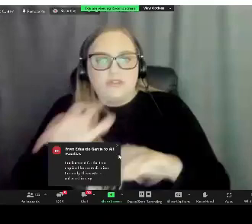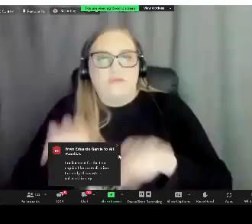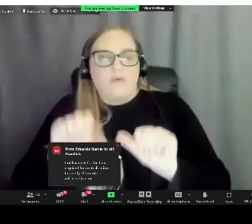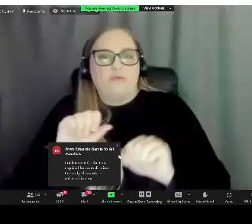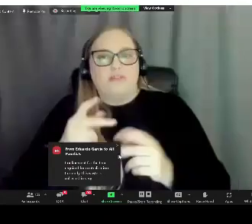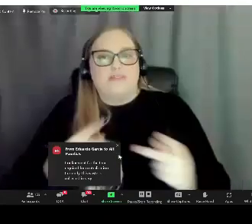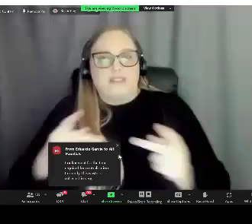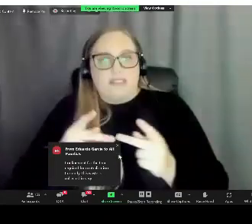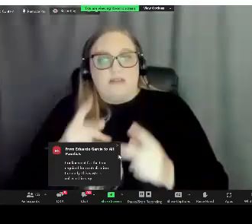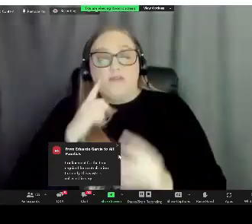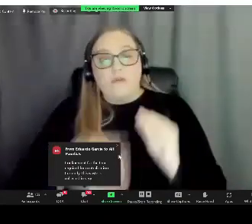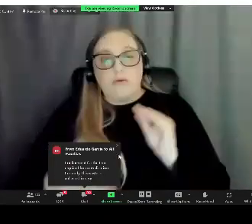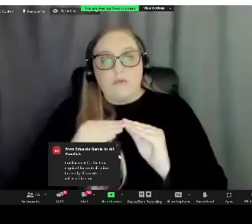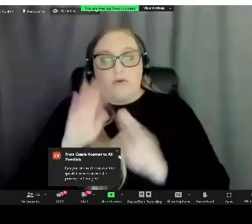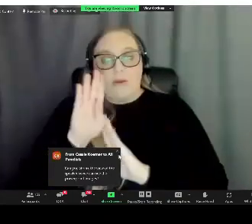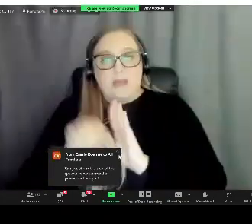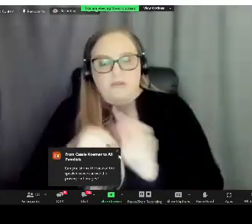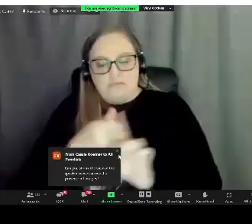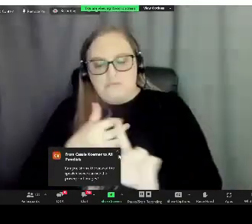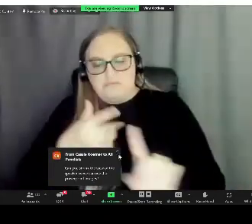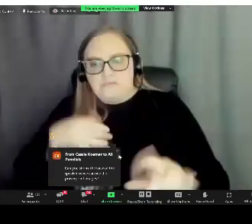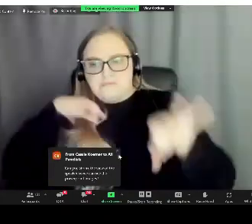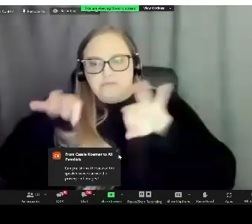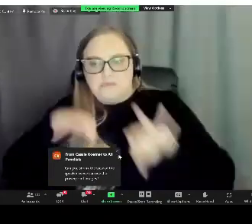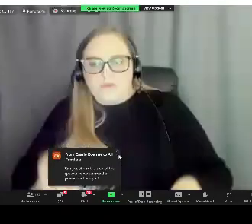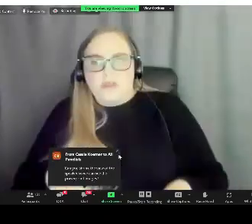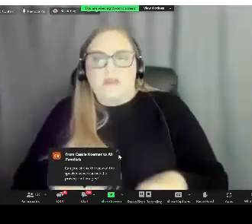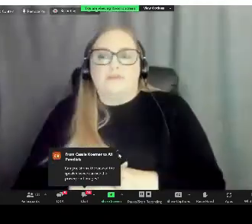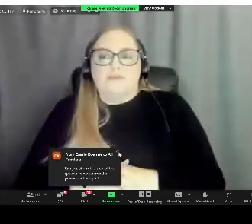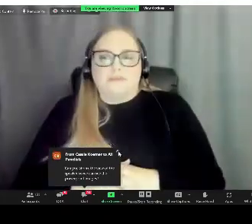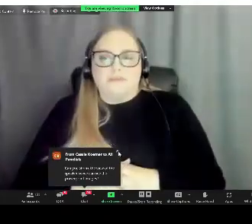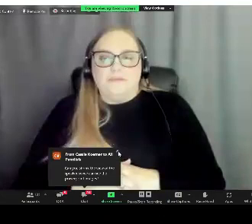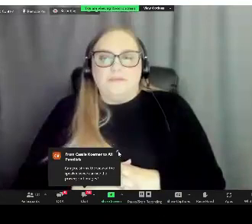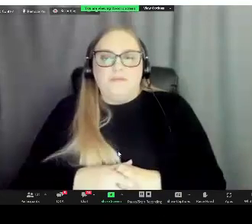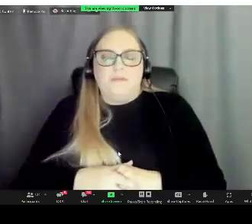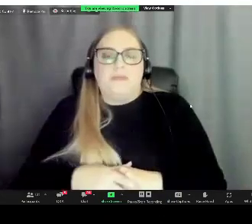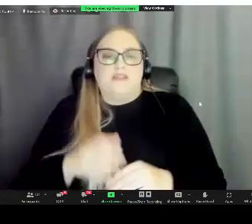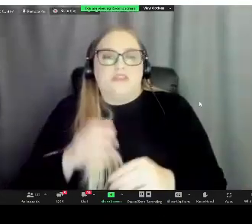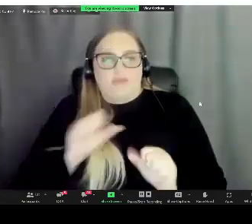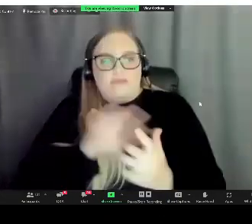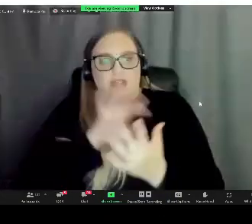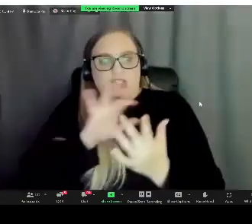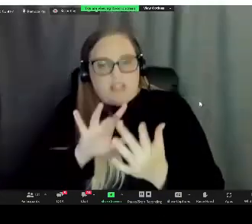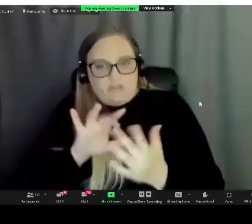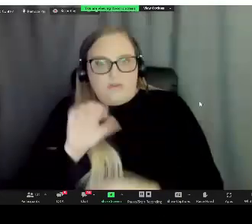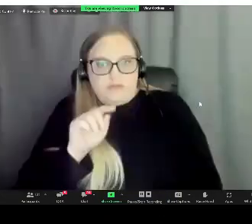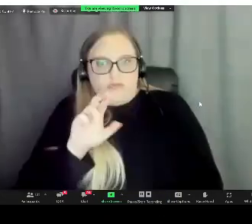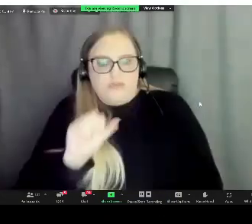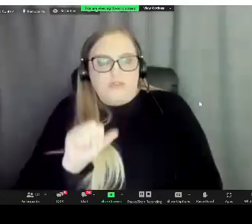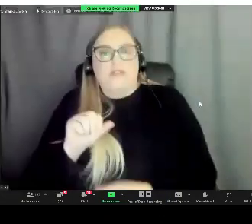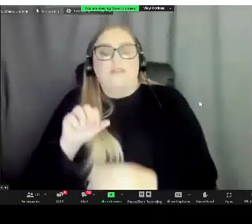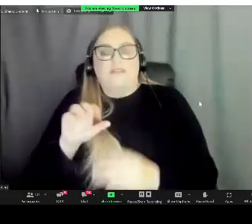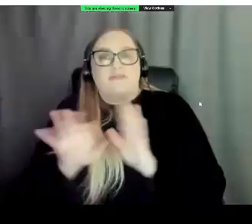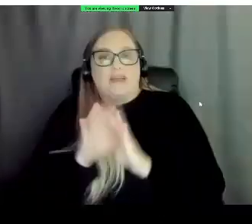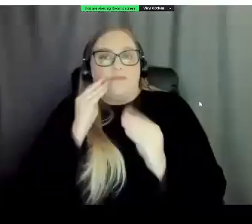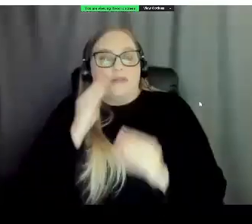more background on these efforts and for contact information for reaching out to our 12 consortia, you can find information at